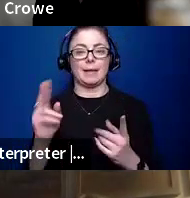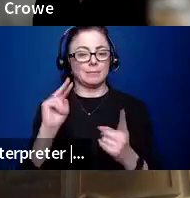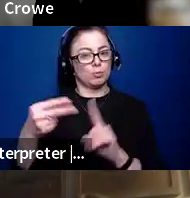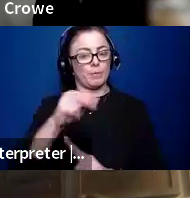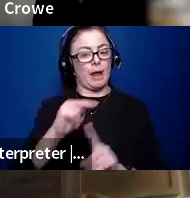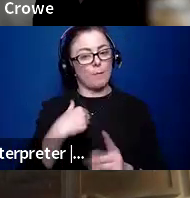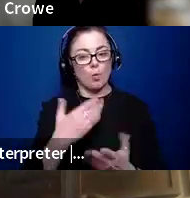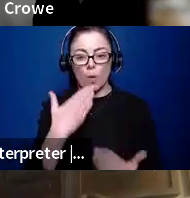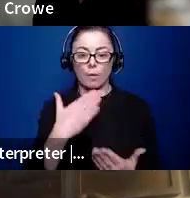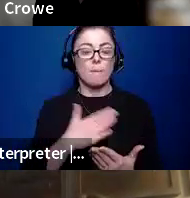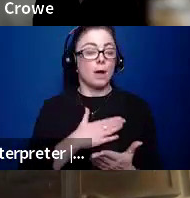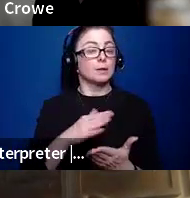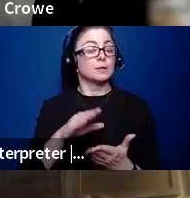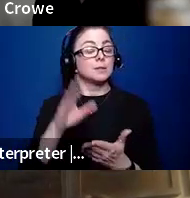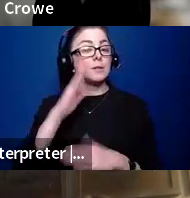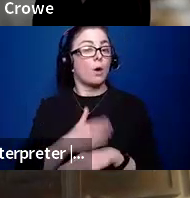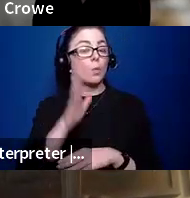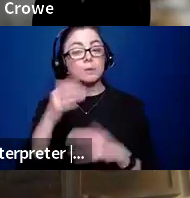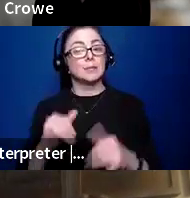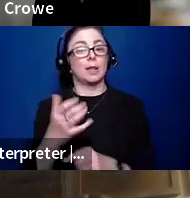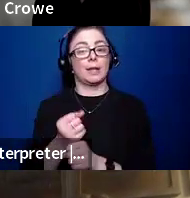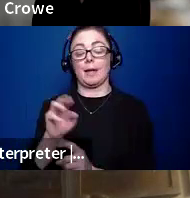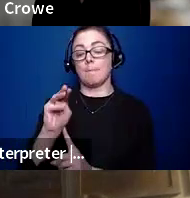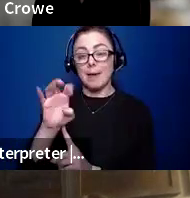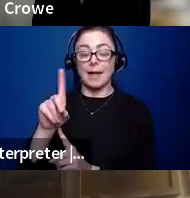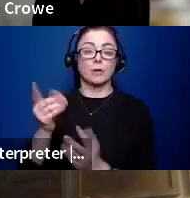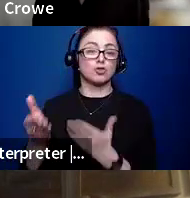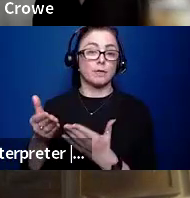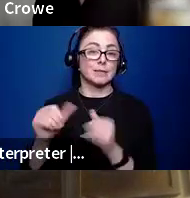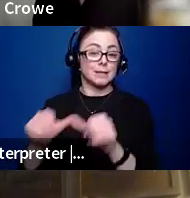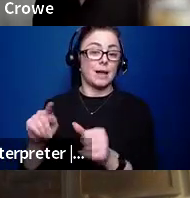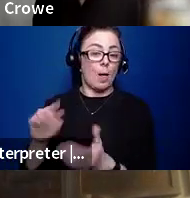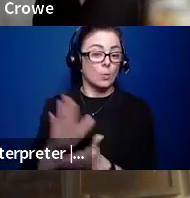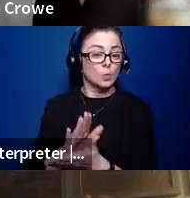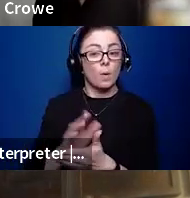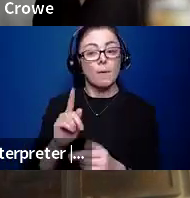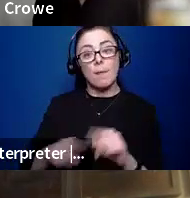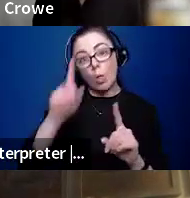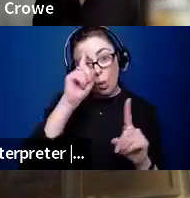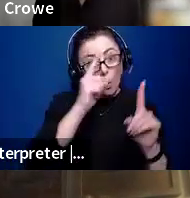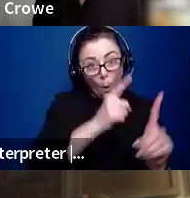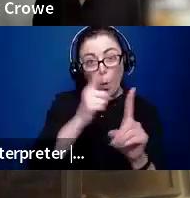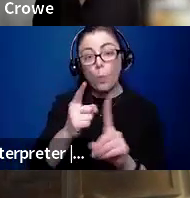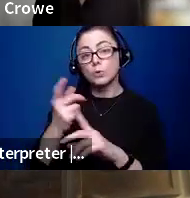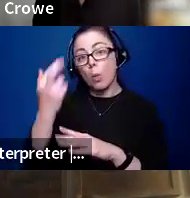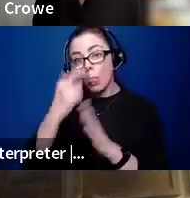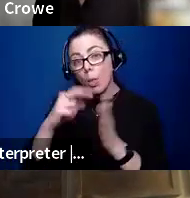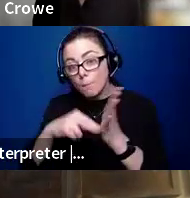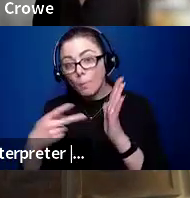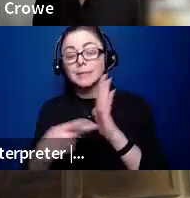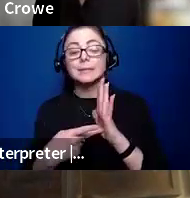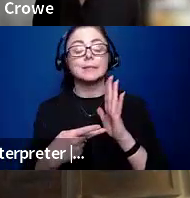his Medicaid services at his school. But I will tell you that the goals and the purposes and the therapeutic